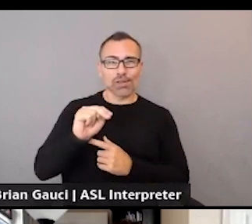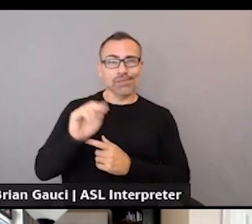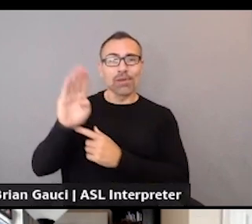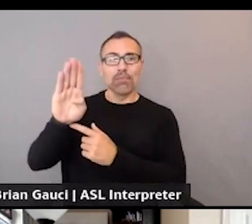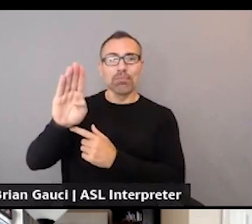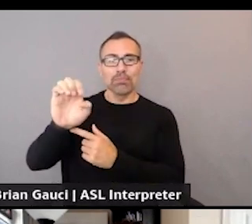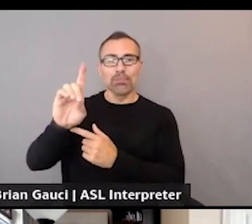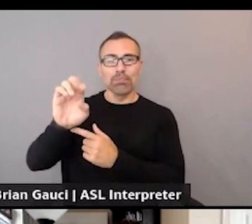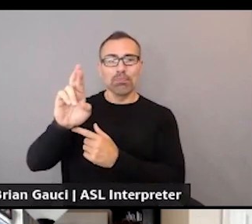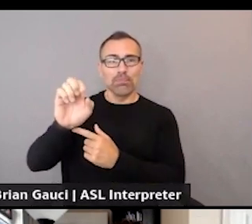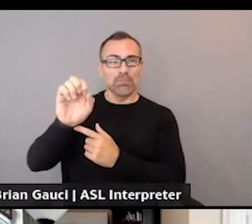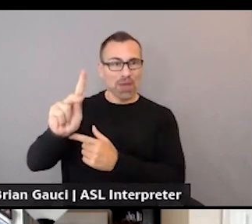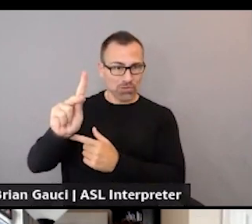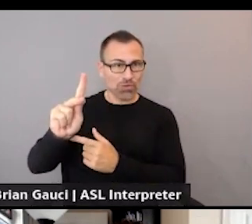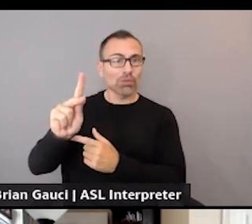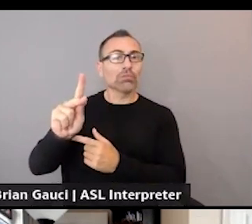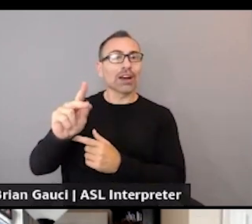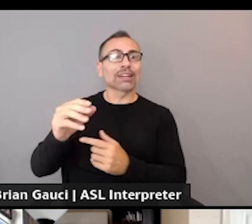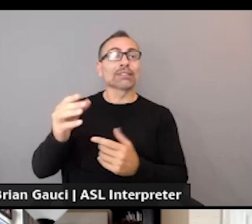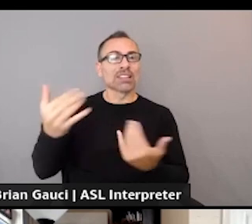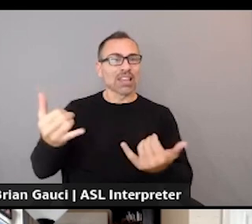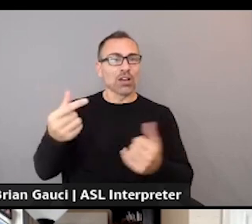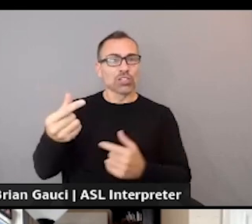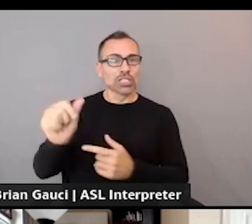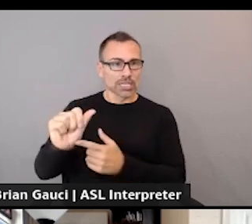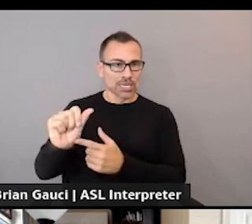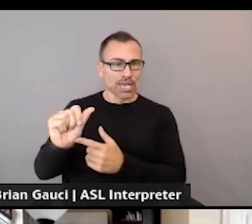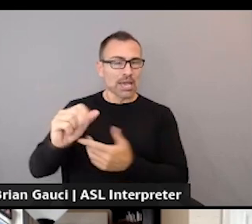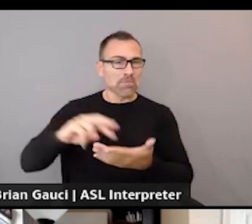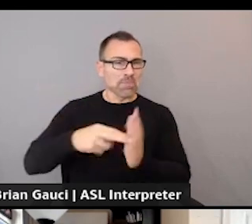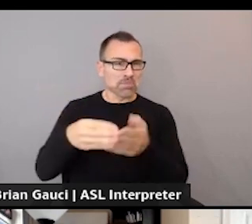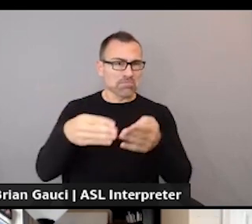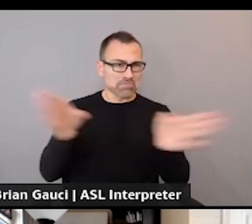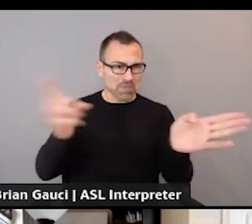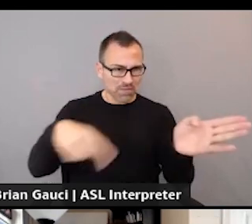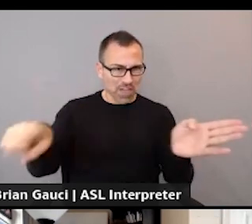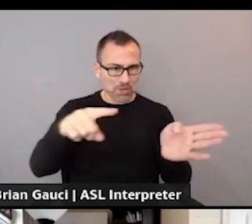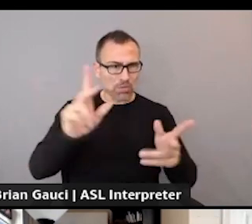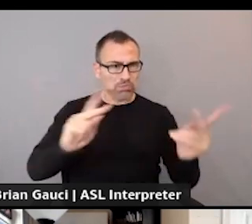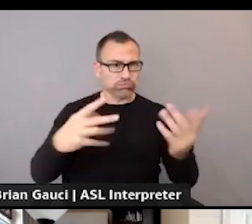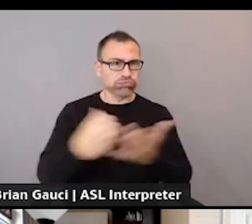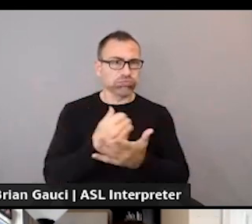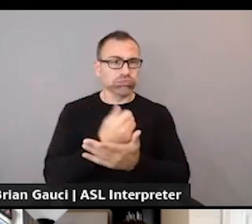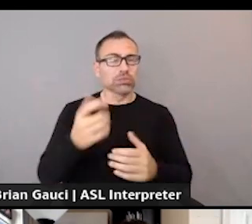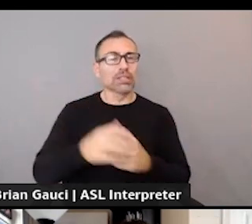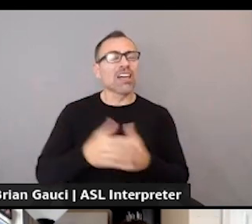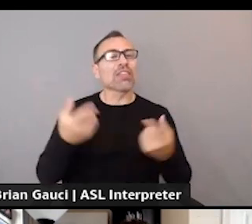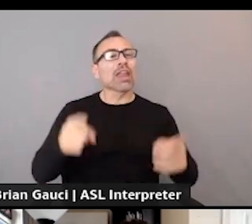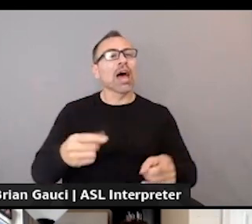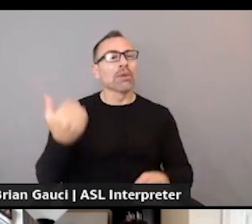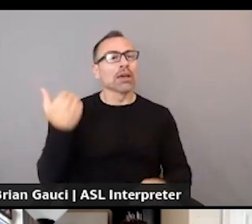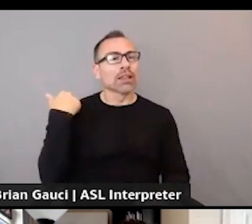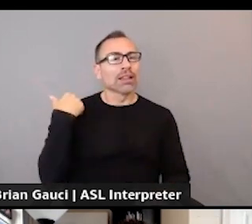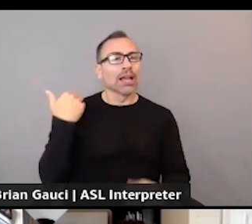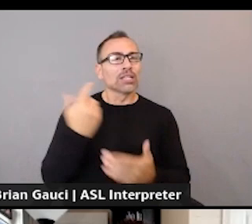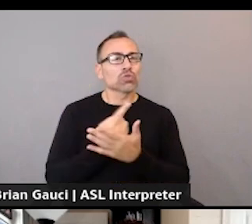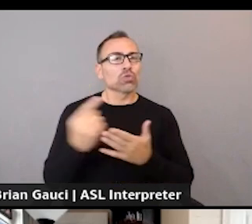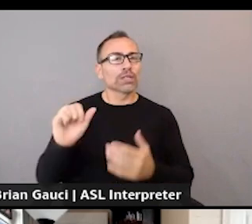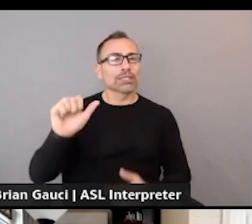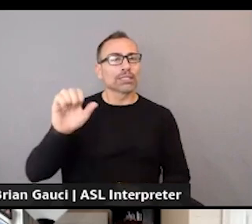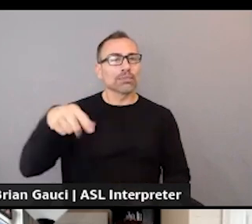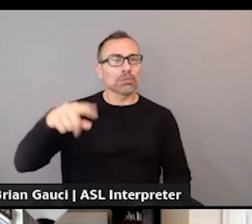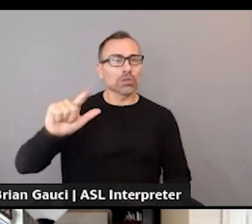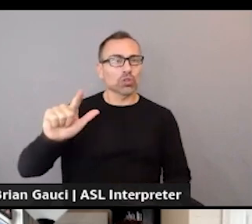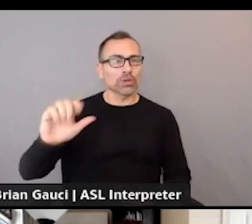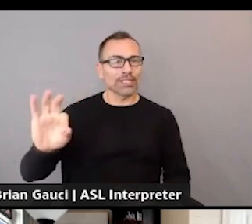went GA last week on September 29th, and the items that I'm sharing over here, you can try